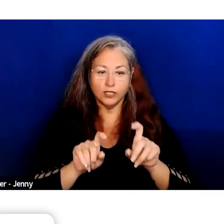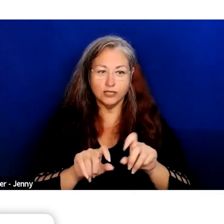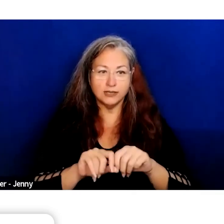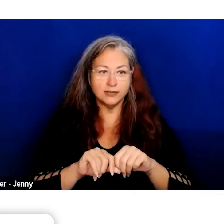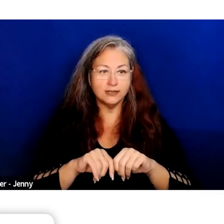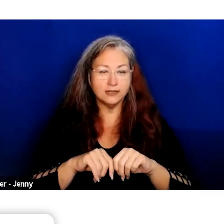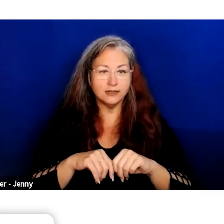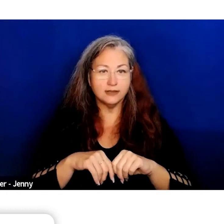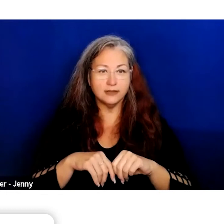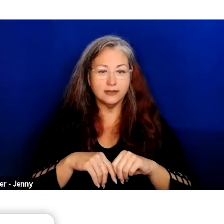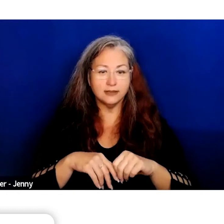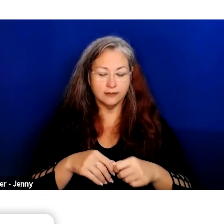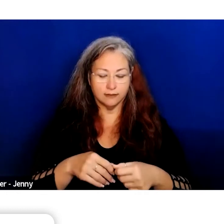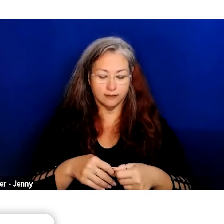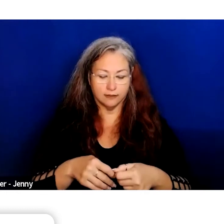Here we go.